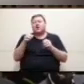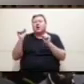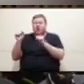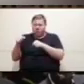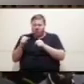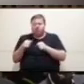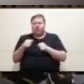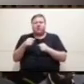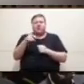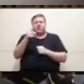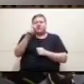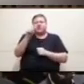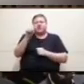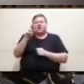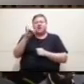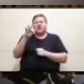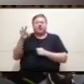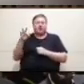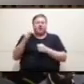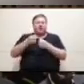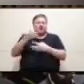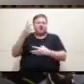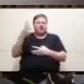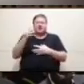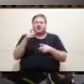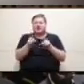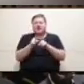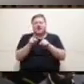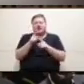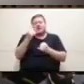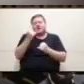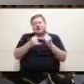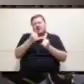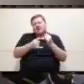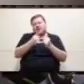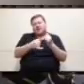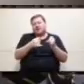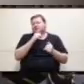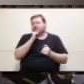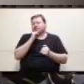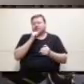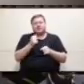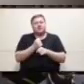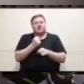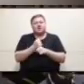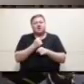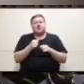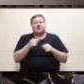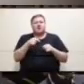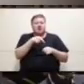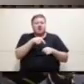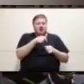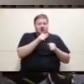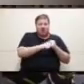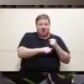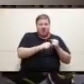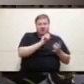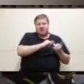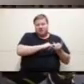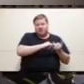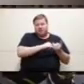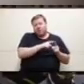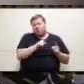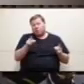are not repeating the same mistakes that we have done in the past. So between this month of September and